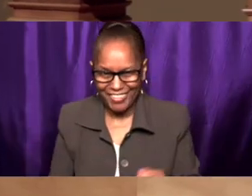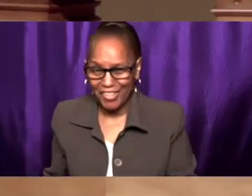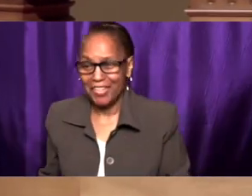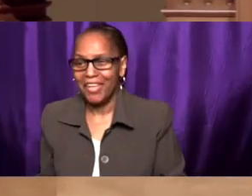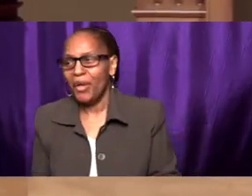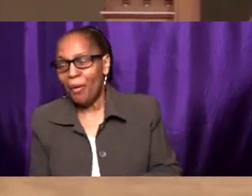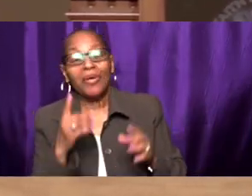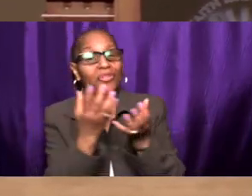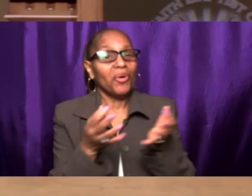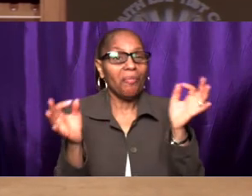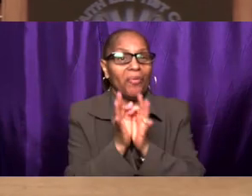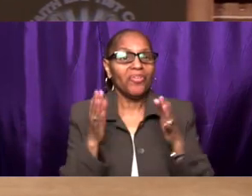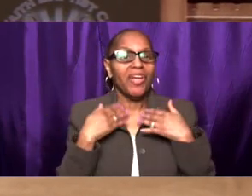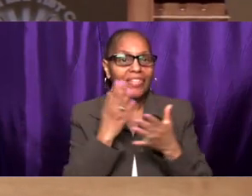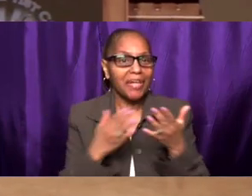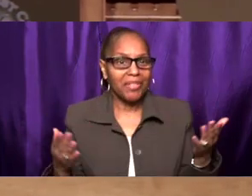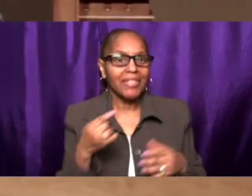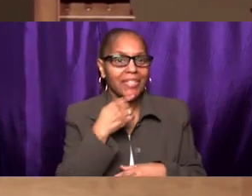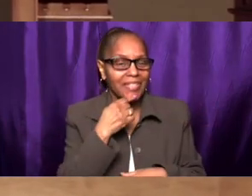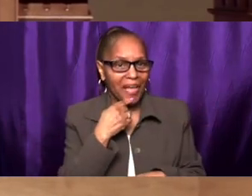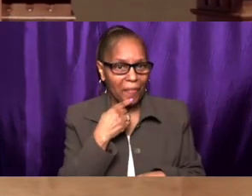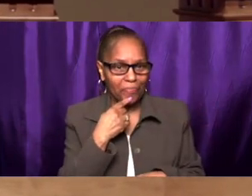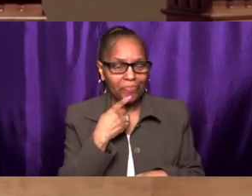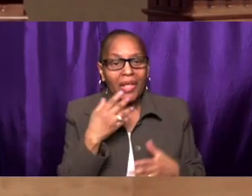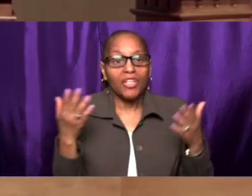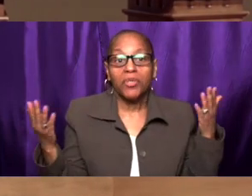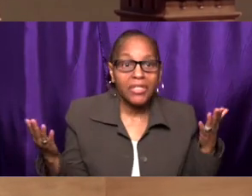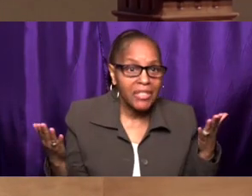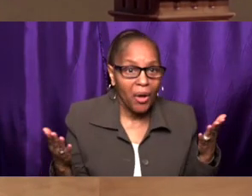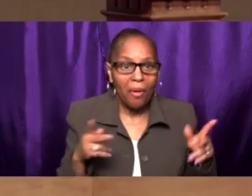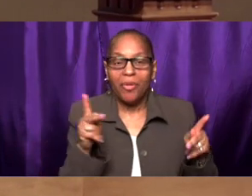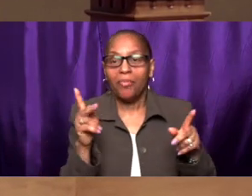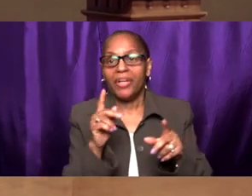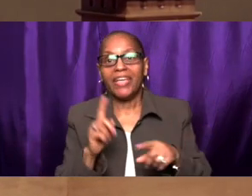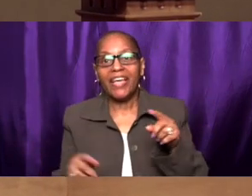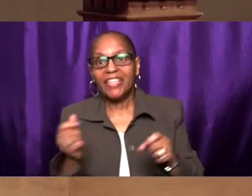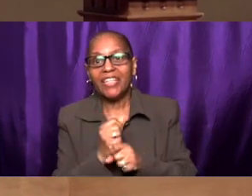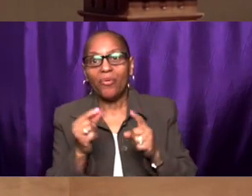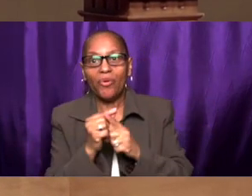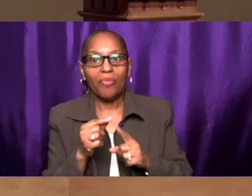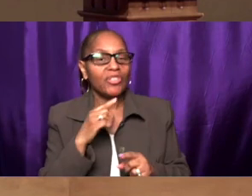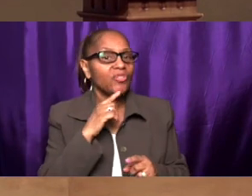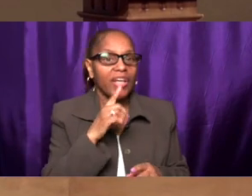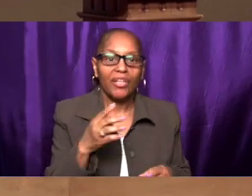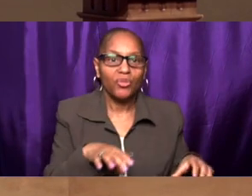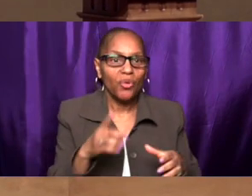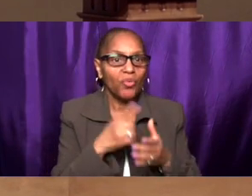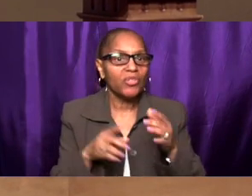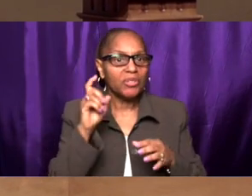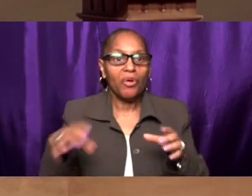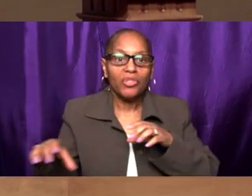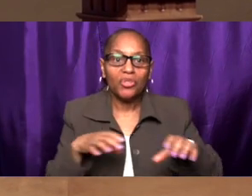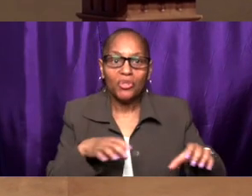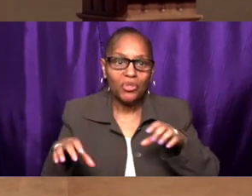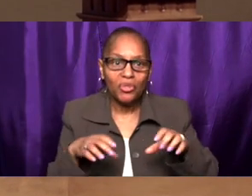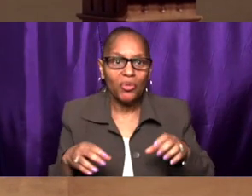But you important, and you got something to say. And as a result, folk can't get their word because you being disobedient, drawing discord,